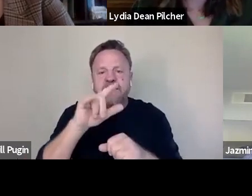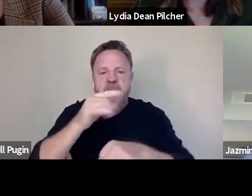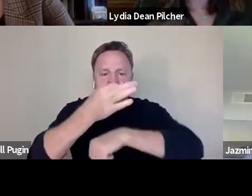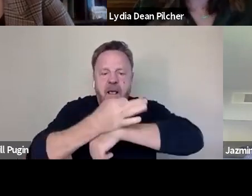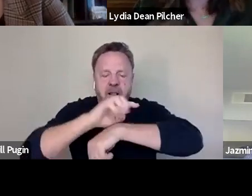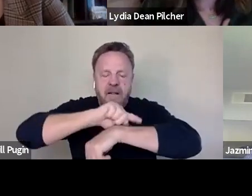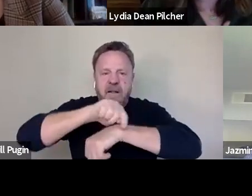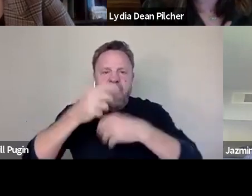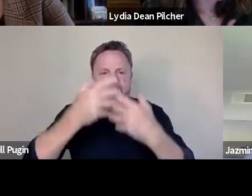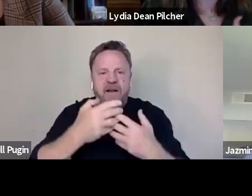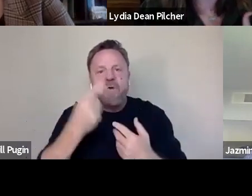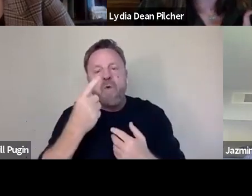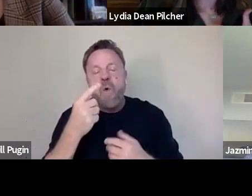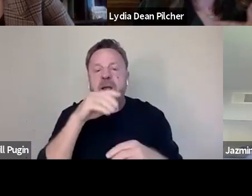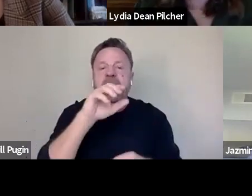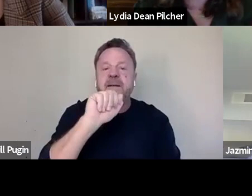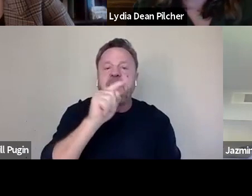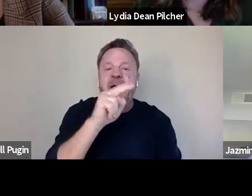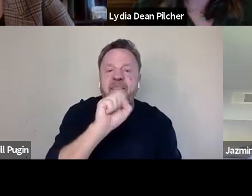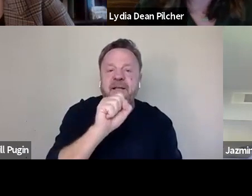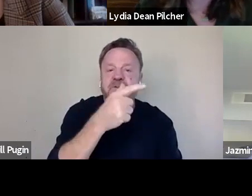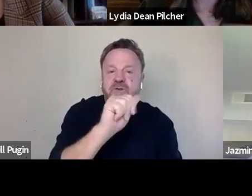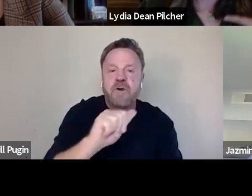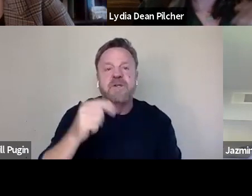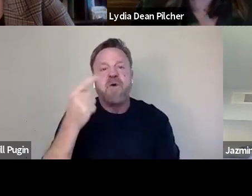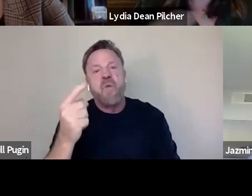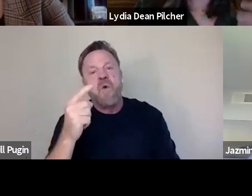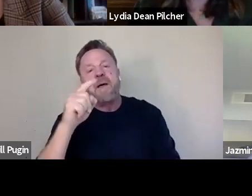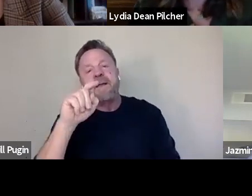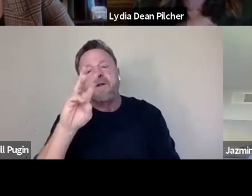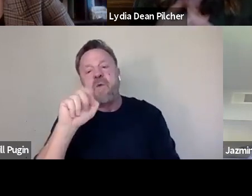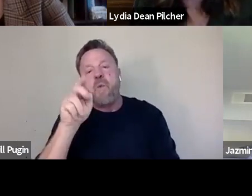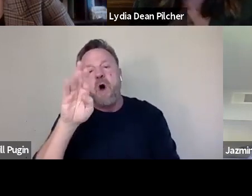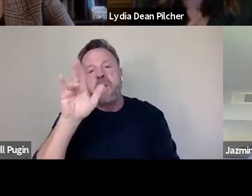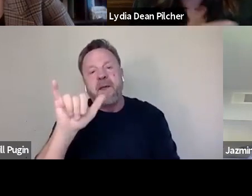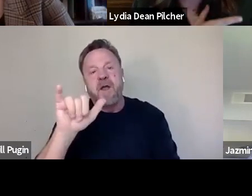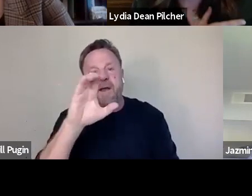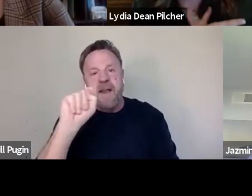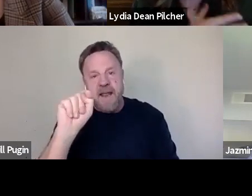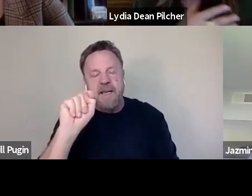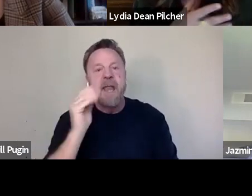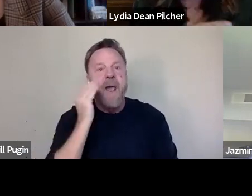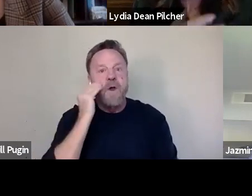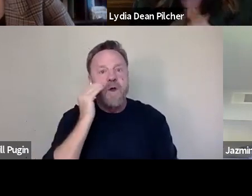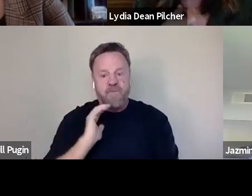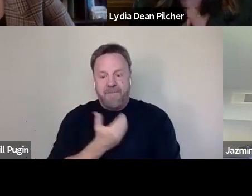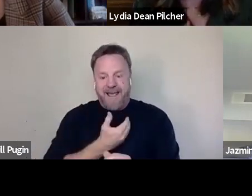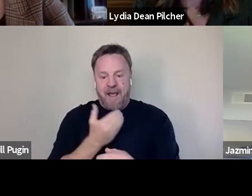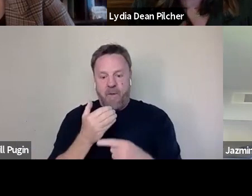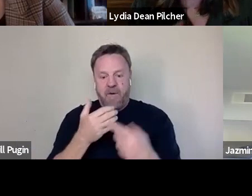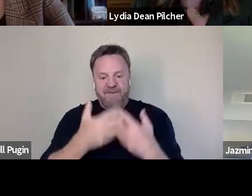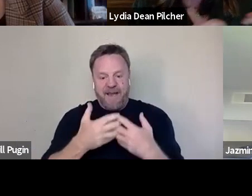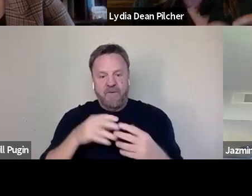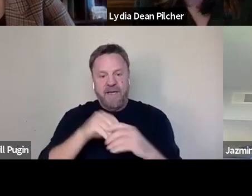in Georgia. There was one in Ottawa in Illinois, Waterbury, Connecticut. And we know from our factory that was in Orange, New